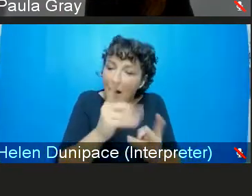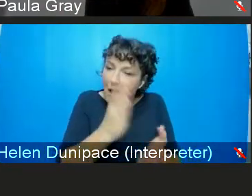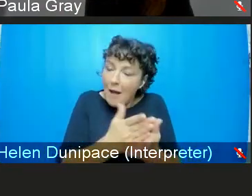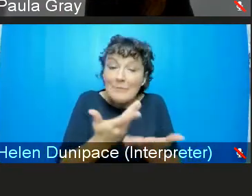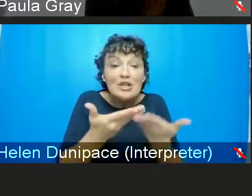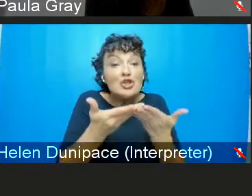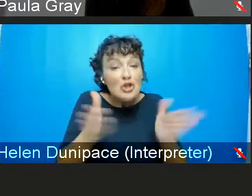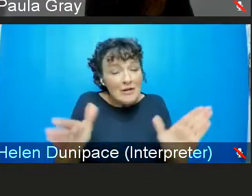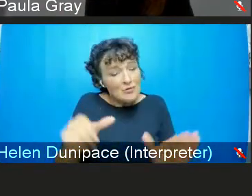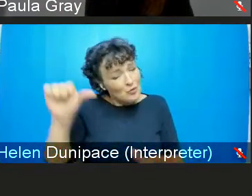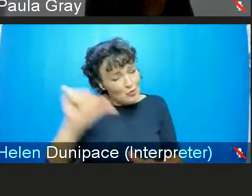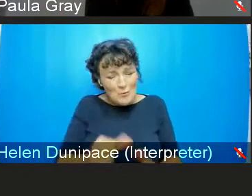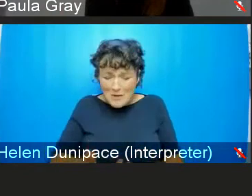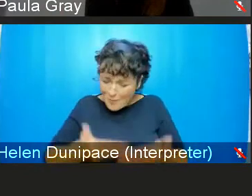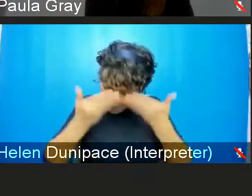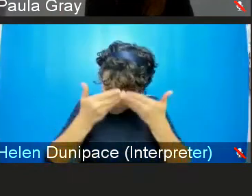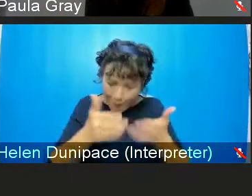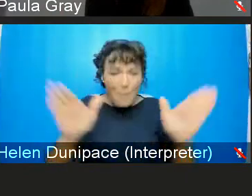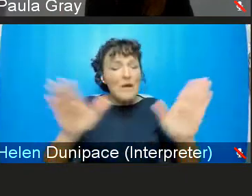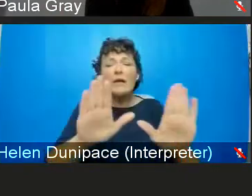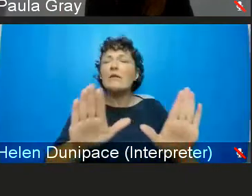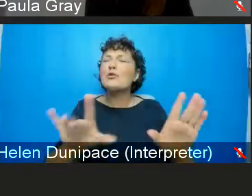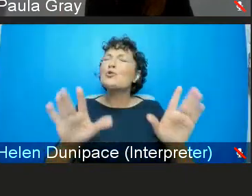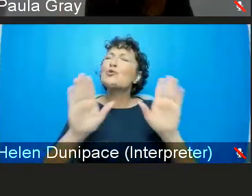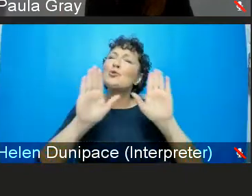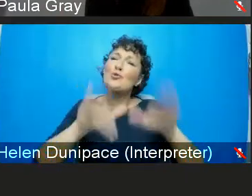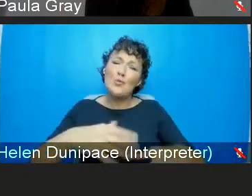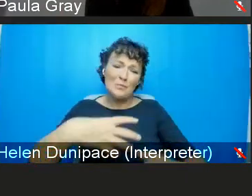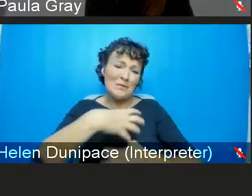options, and don't be afraid.